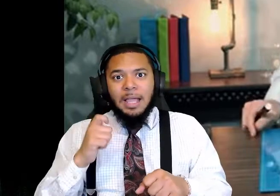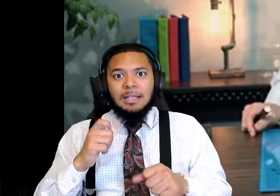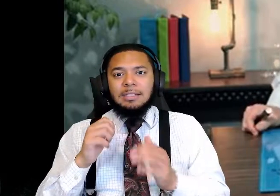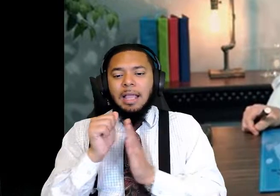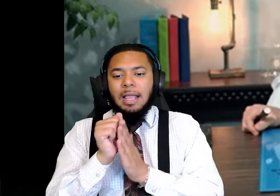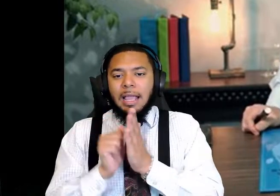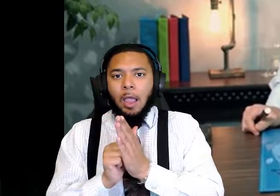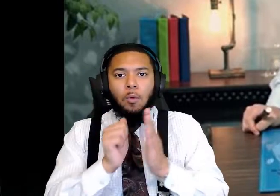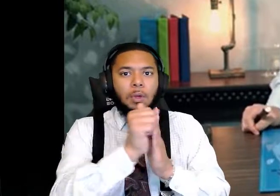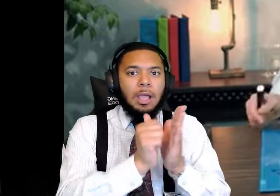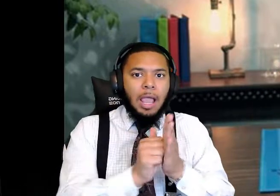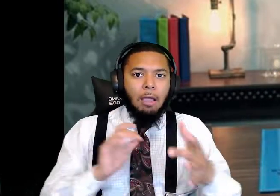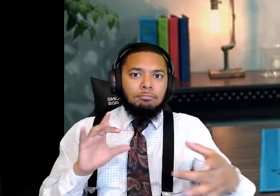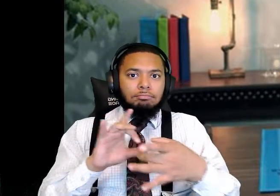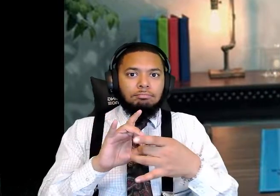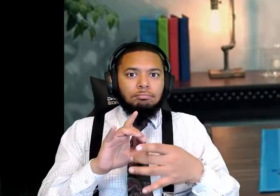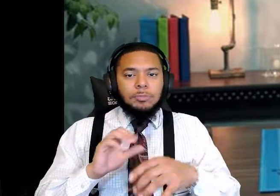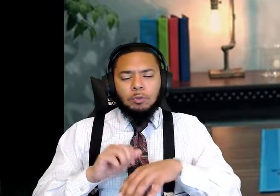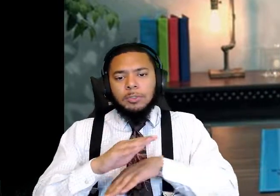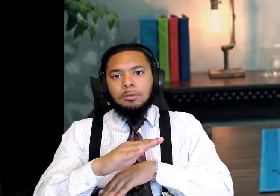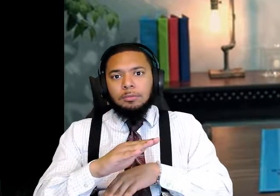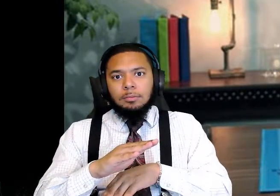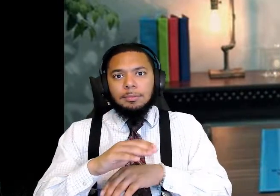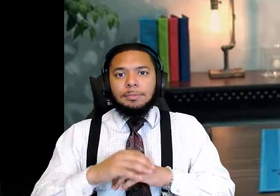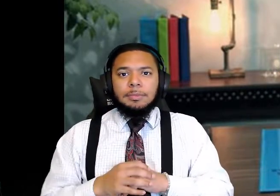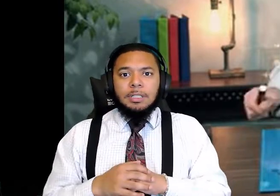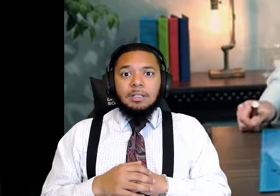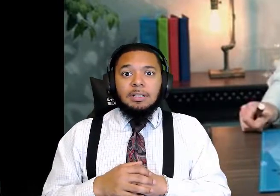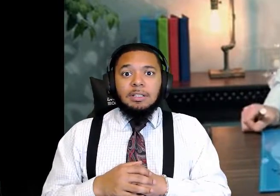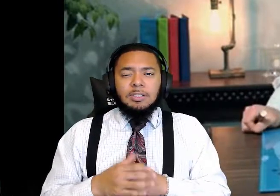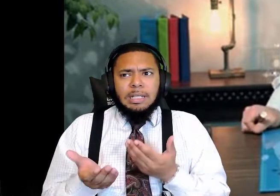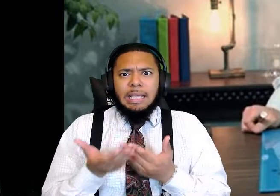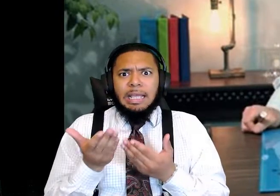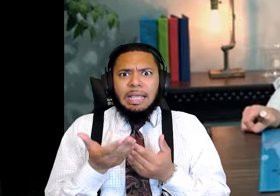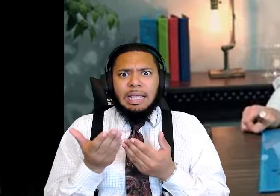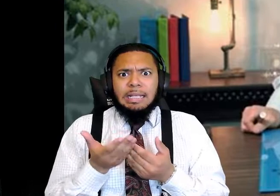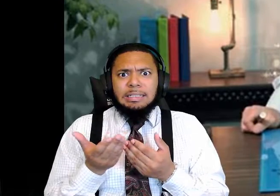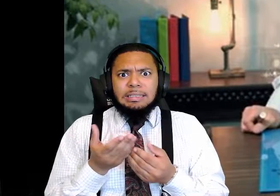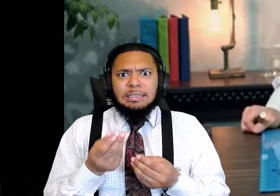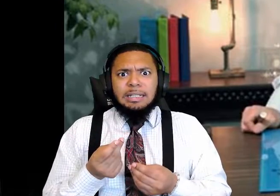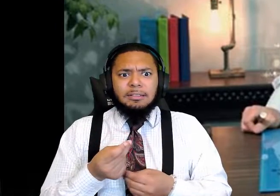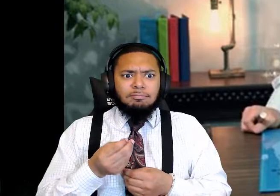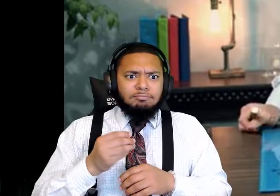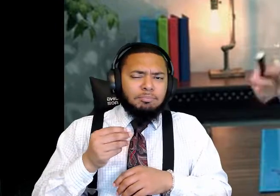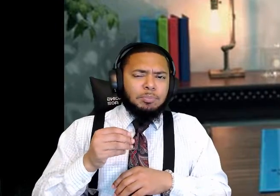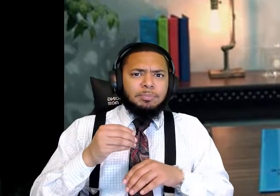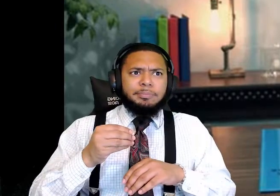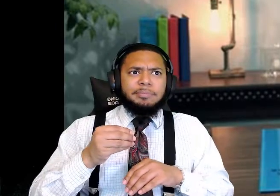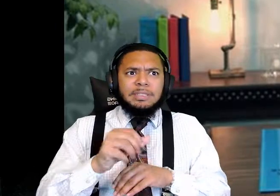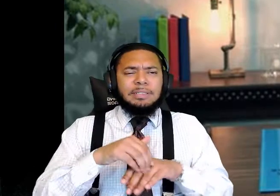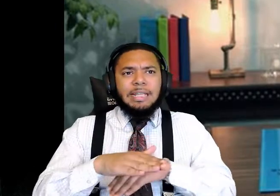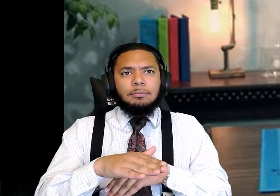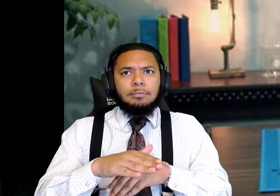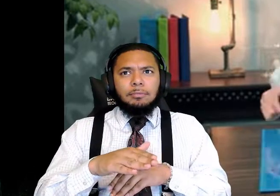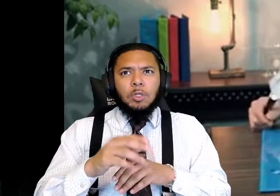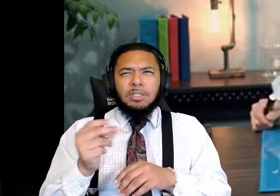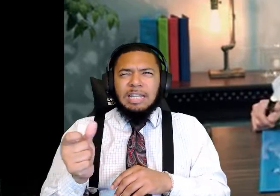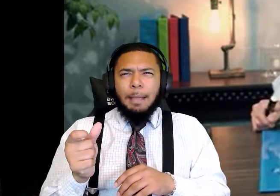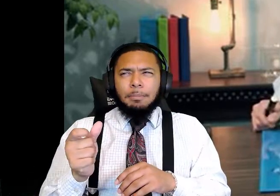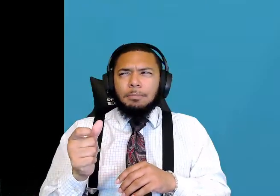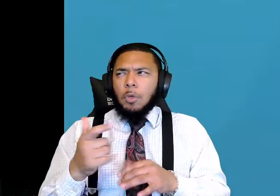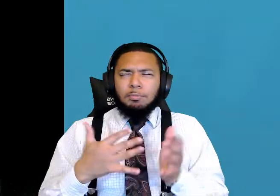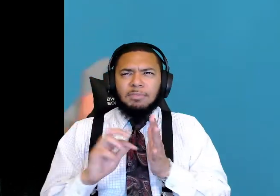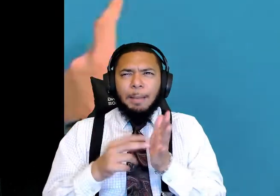bank account. Super cool. It facilitates payments. The snap of your finger, or actually typing with your